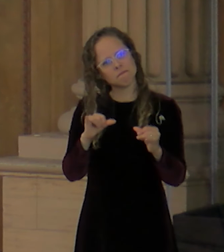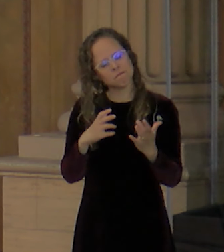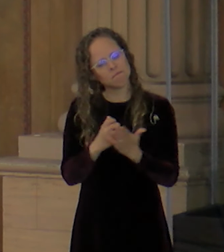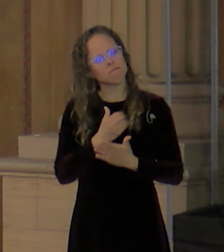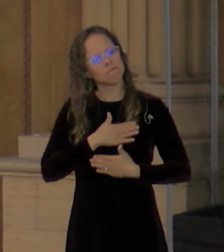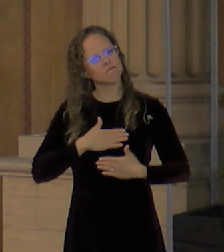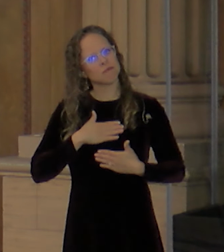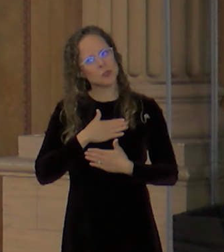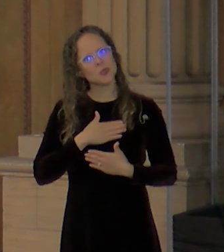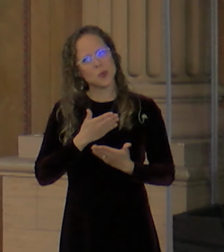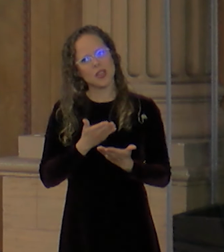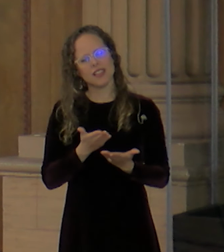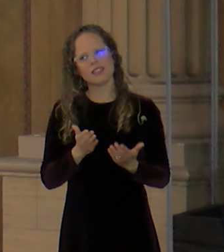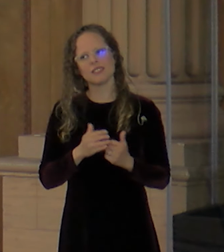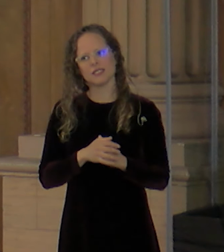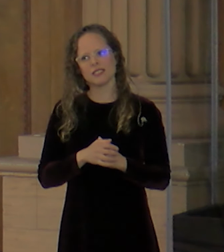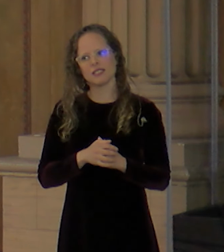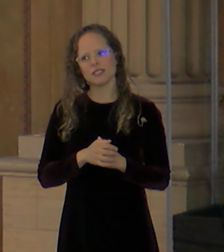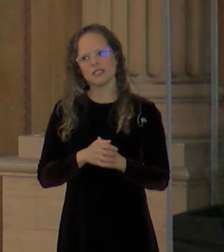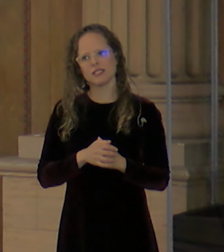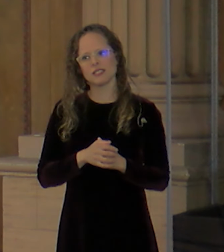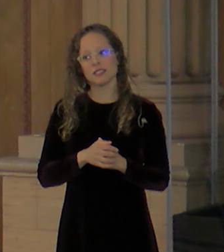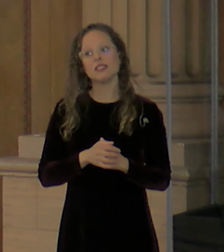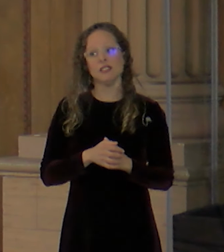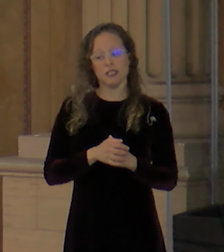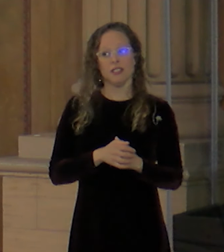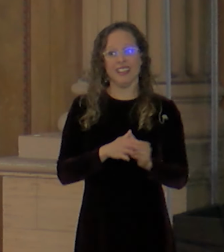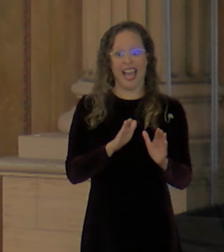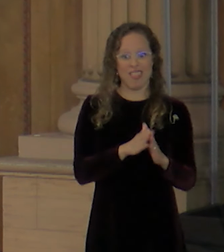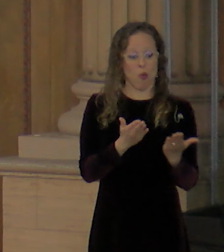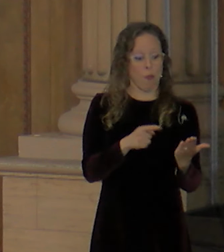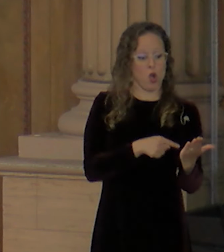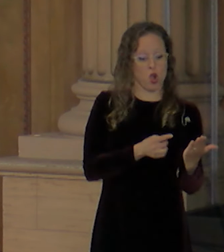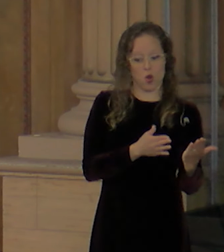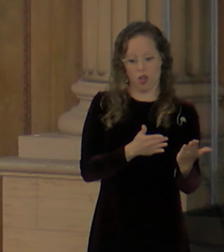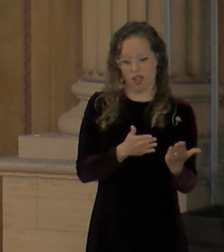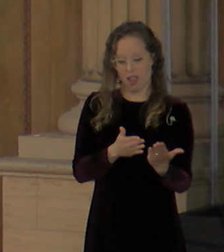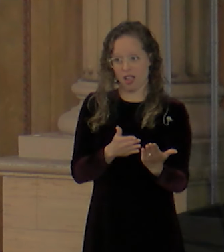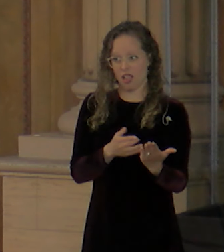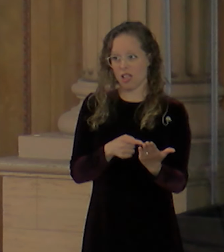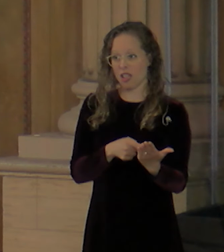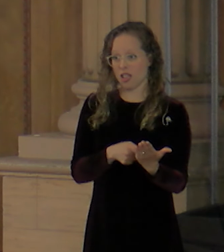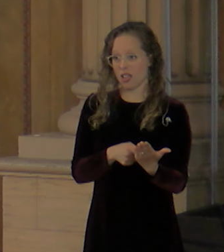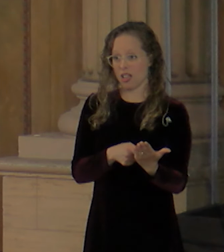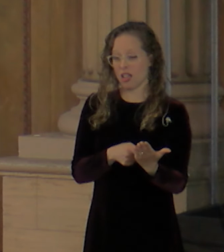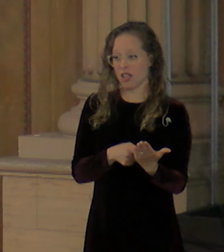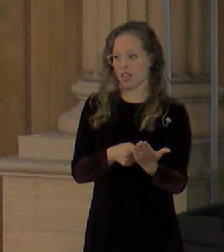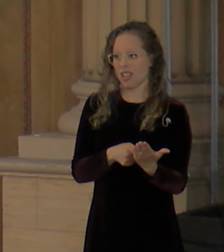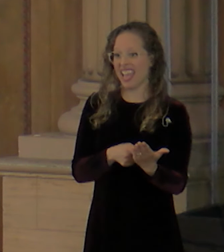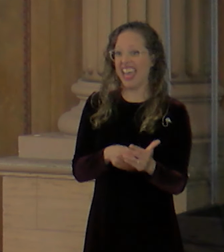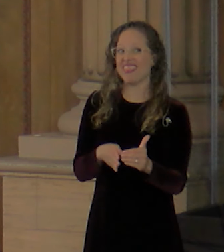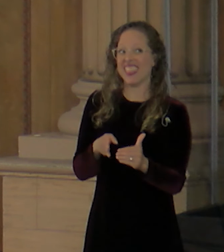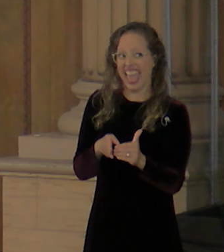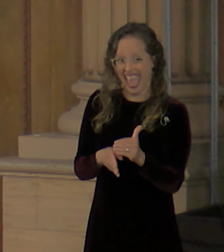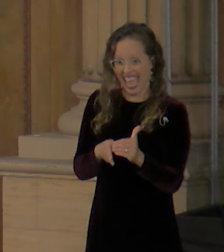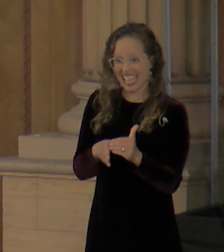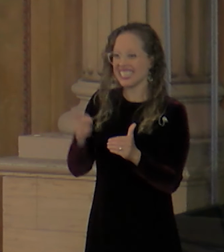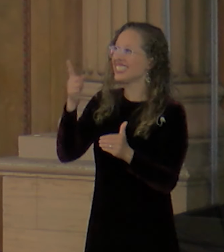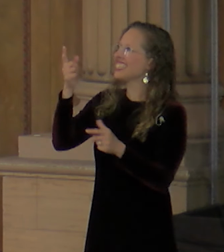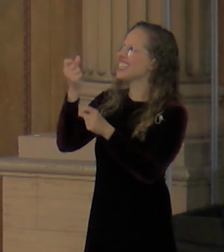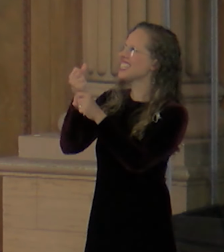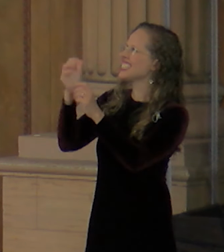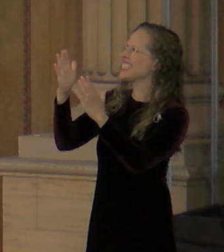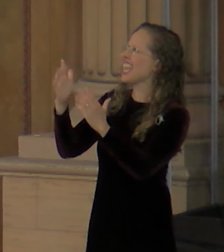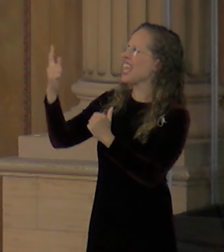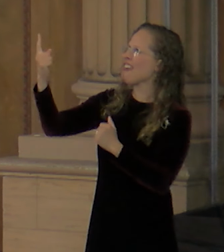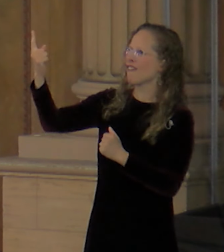to the cross of Jesus. And there you have it. That's where the head of the serpent is crushed by the bruised heel of the Savior.